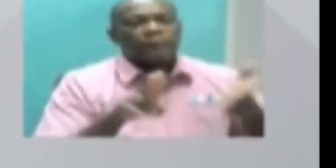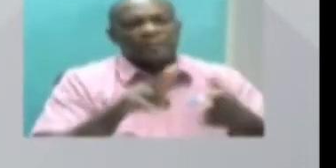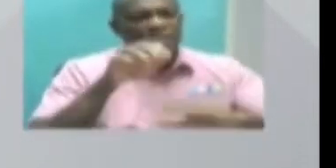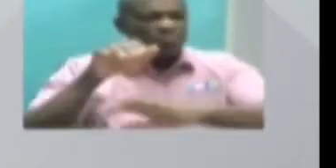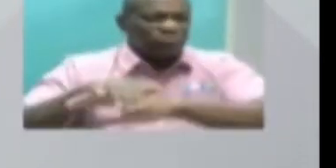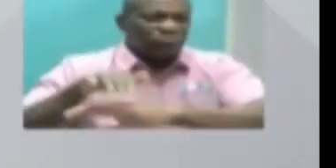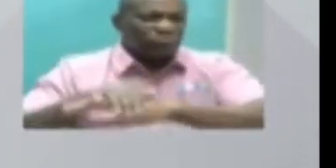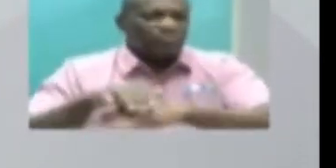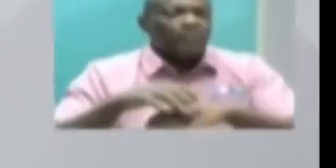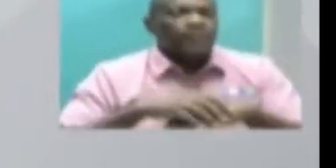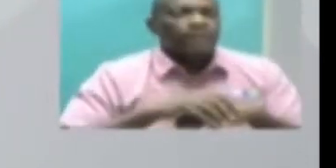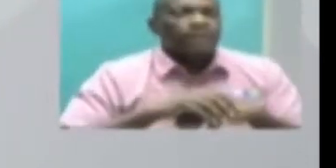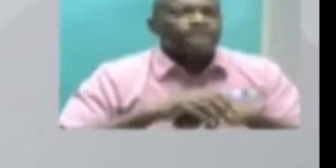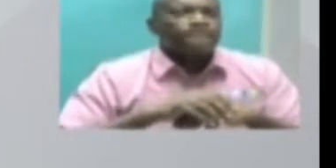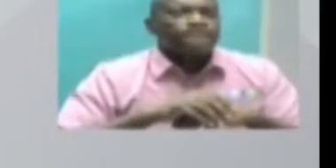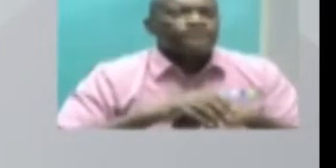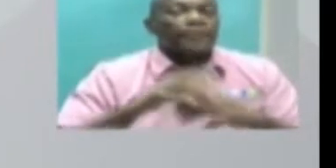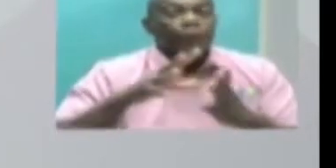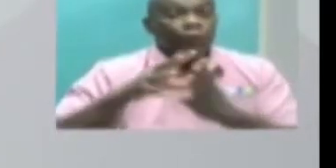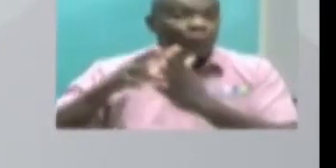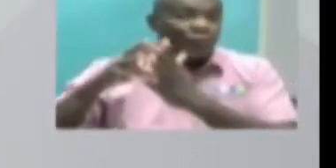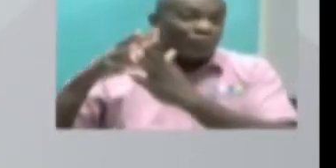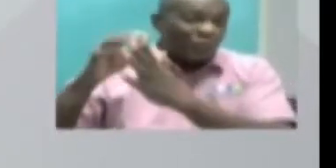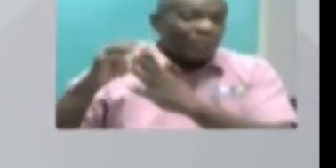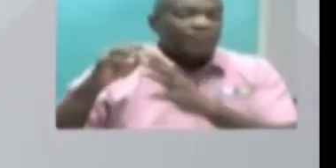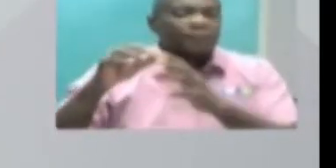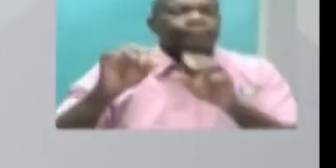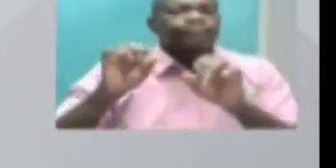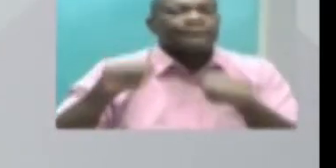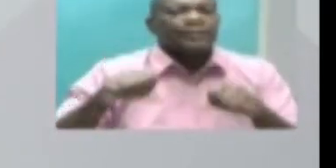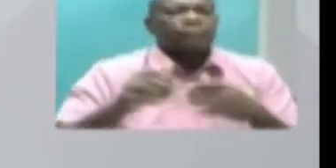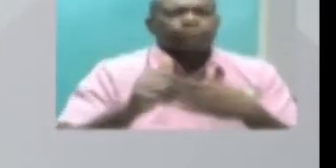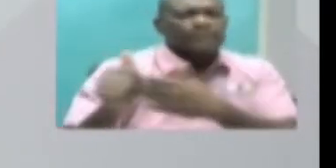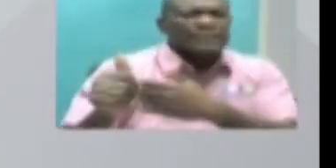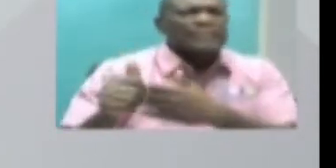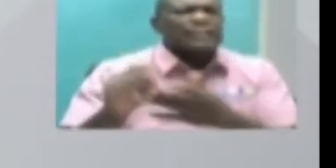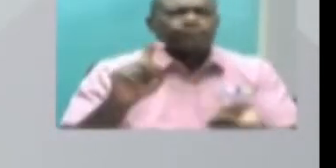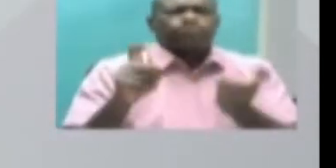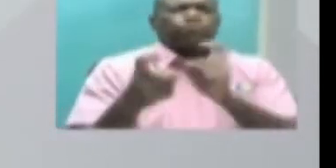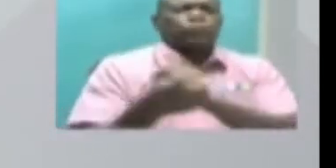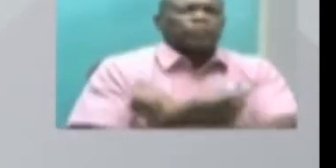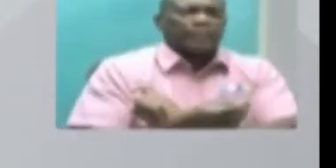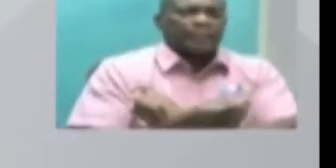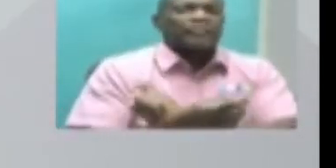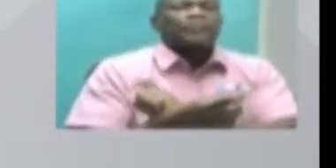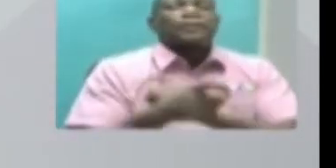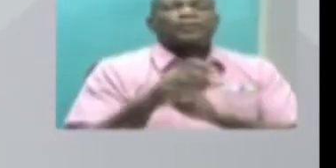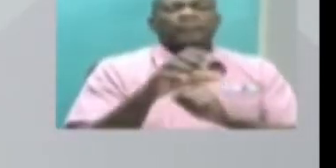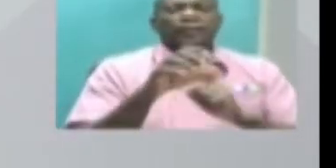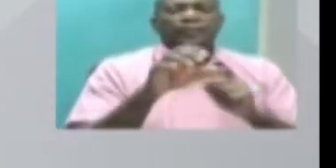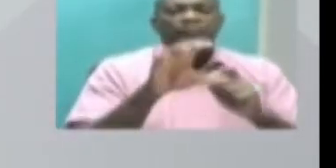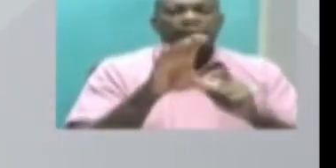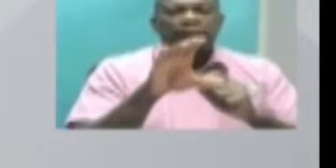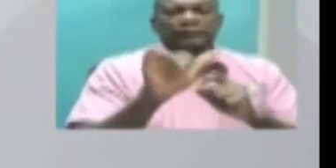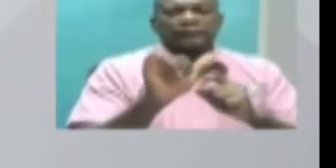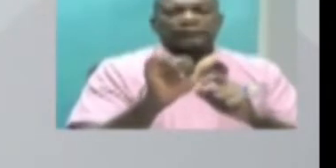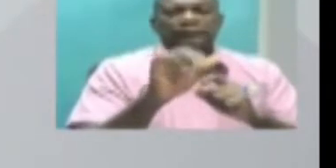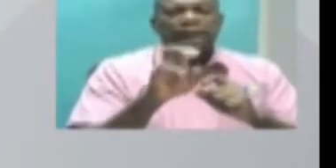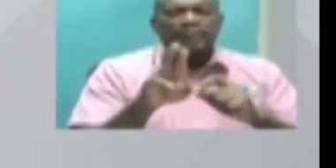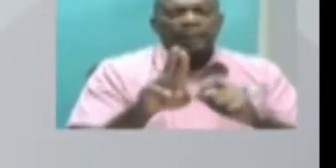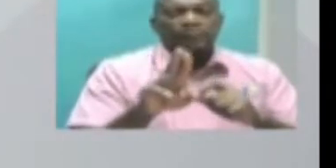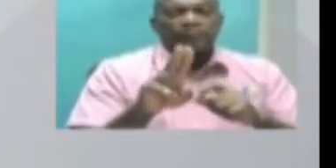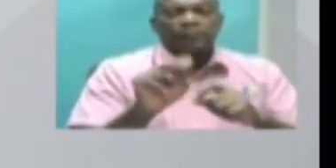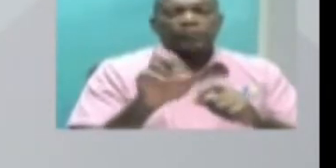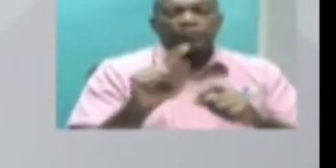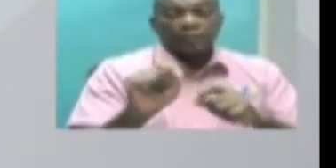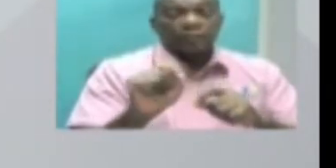is where he gained knowledge to lead and transform the cyber and social media unit, formerly the cybercrime unit. Inspector Hernandez was